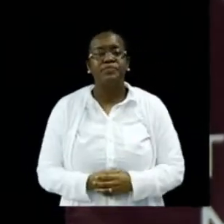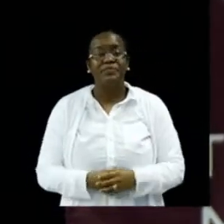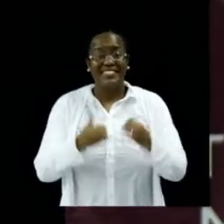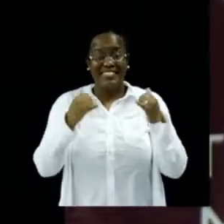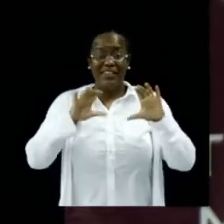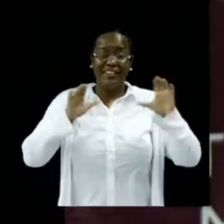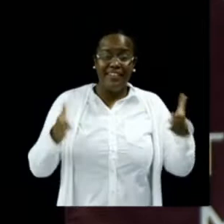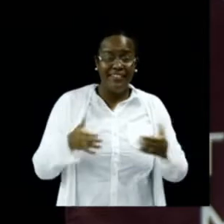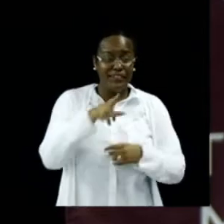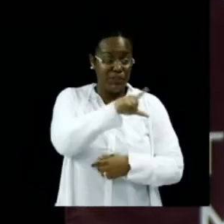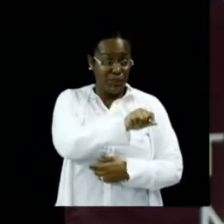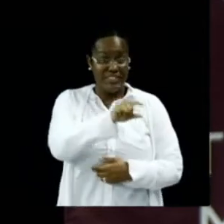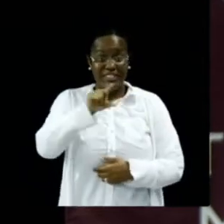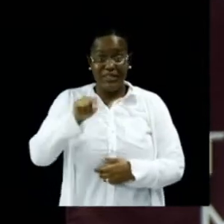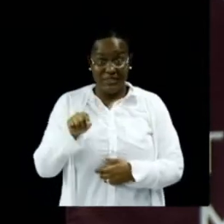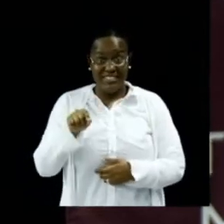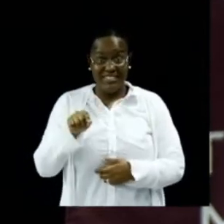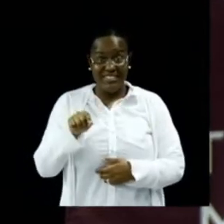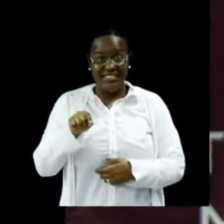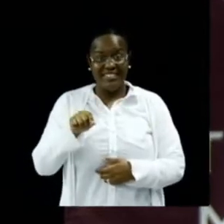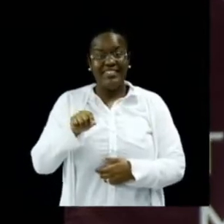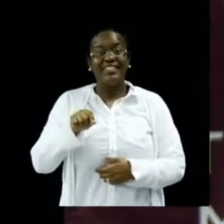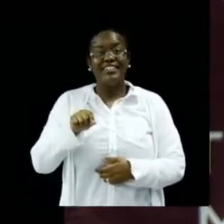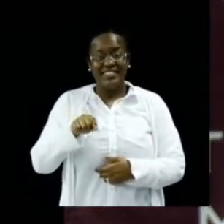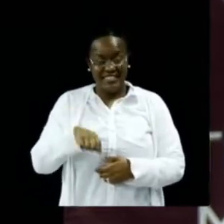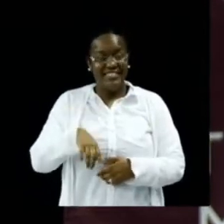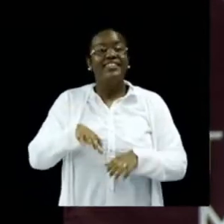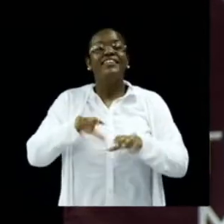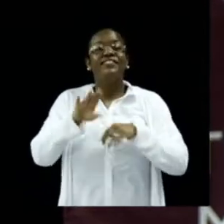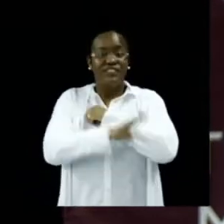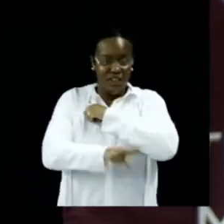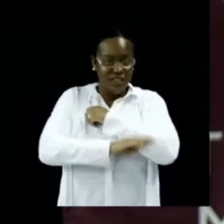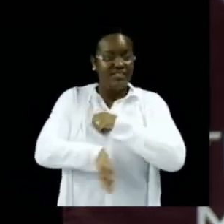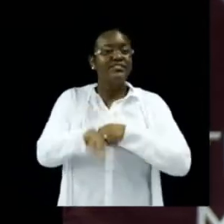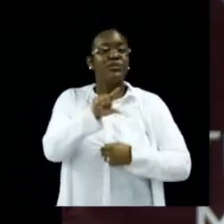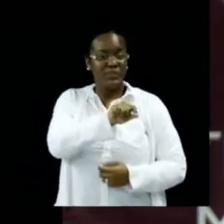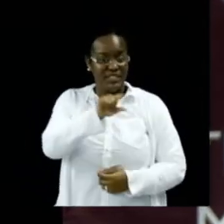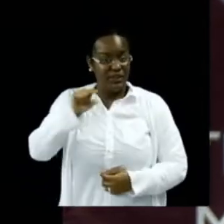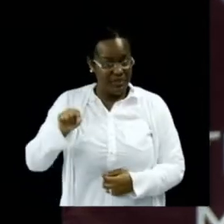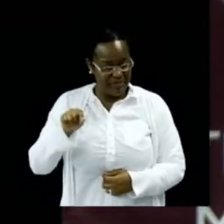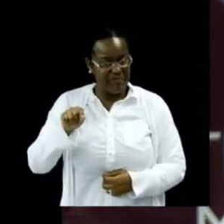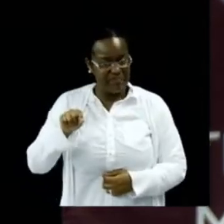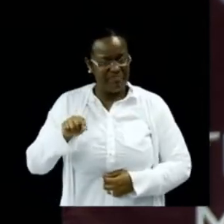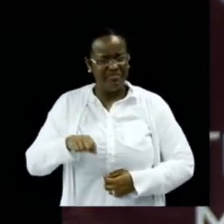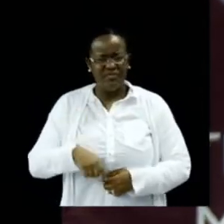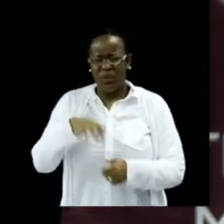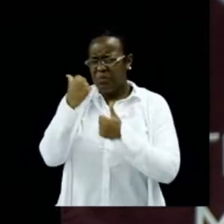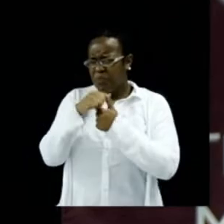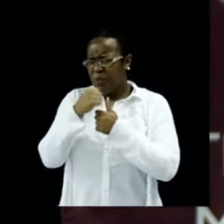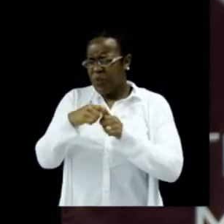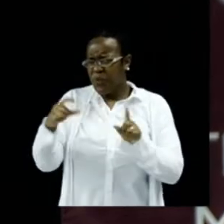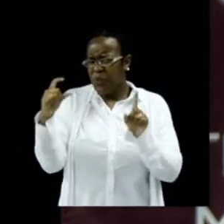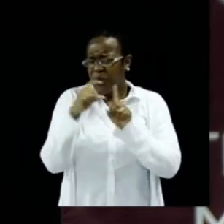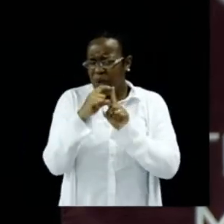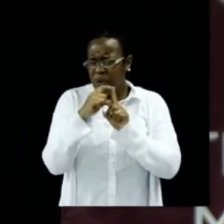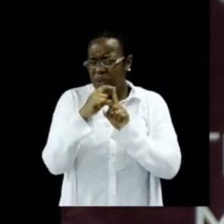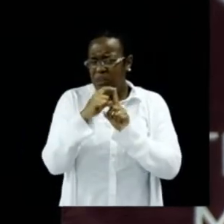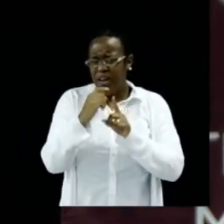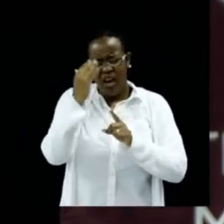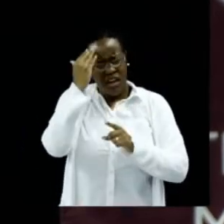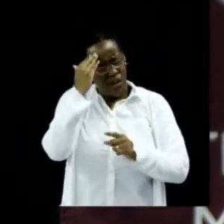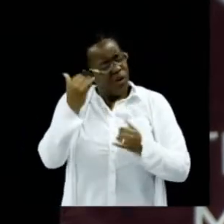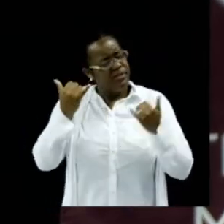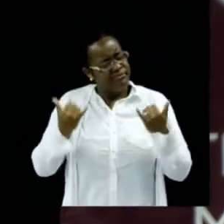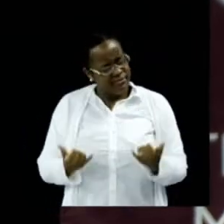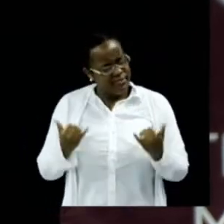Class of spring 2020 and class of fall 2020, remember that word when the reality of these